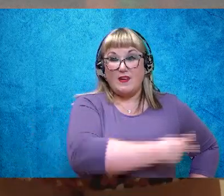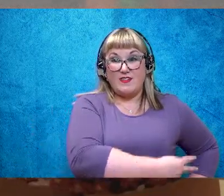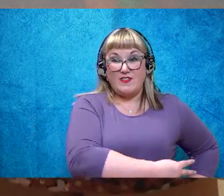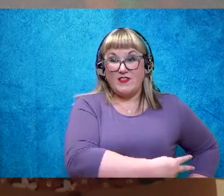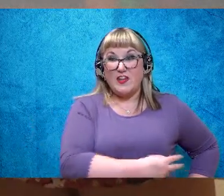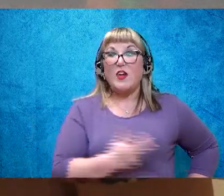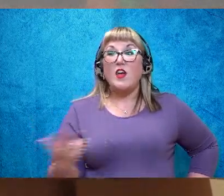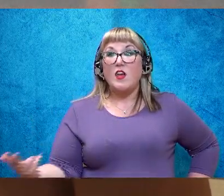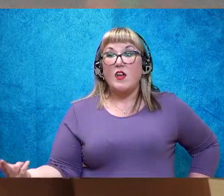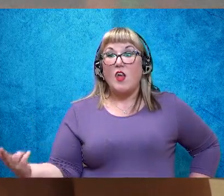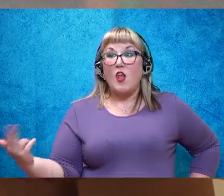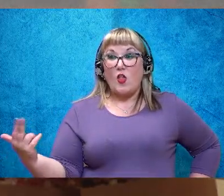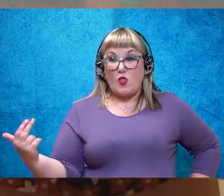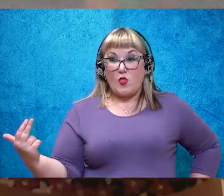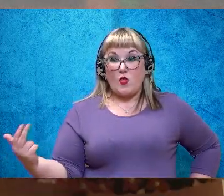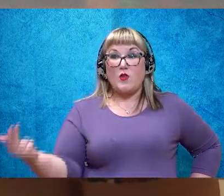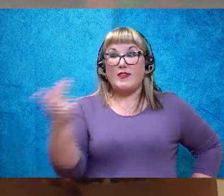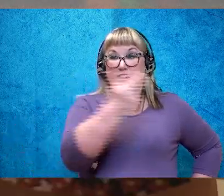12,